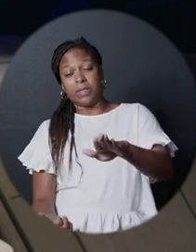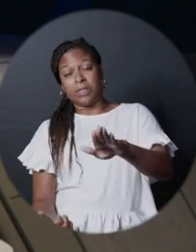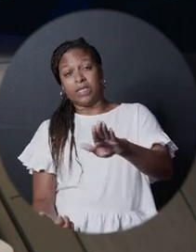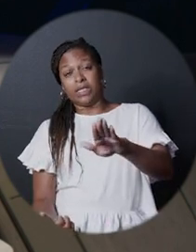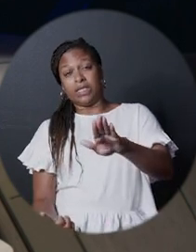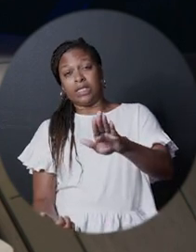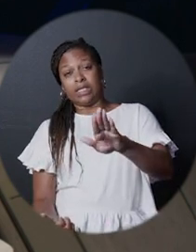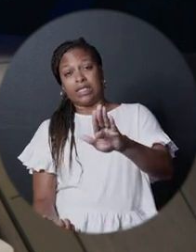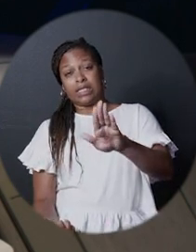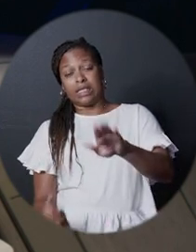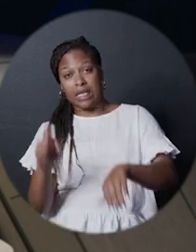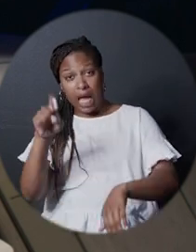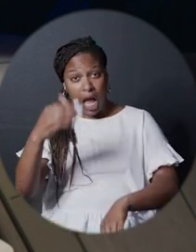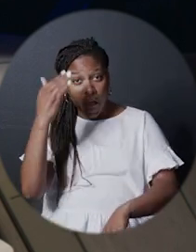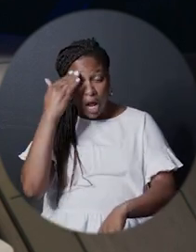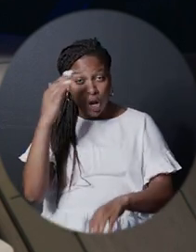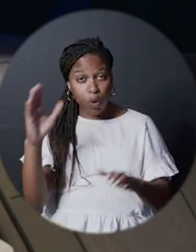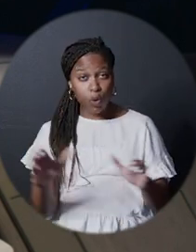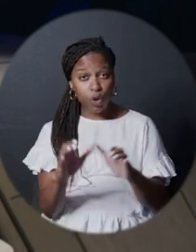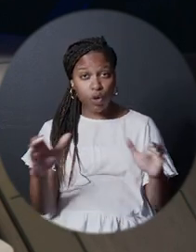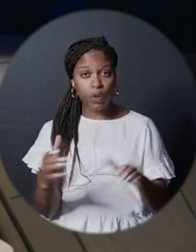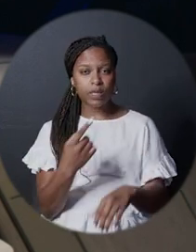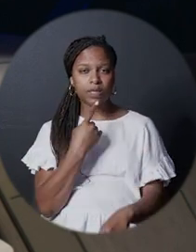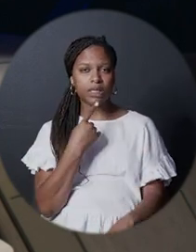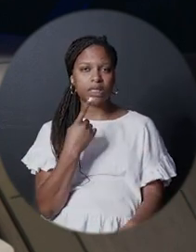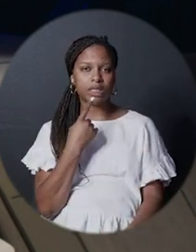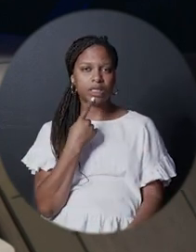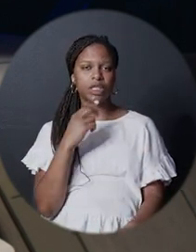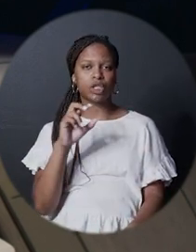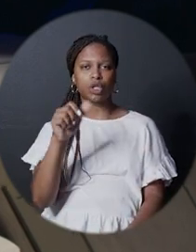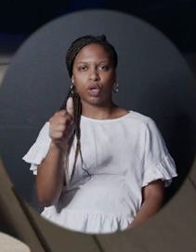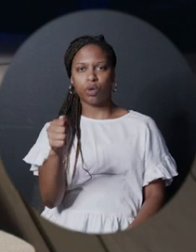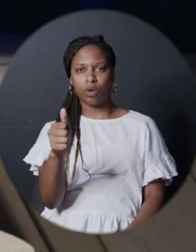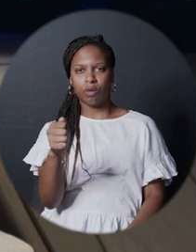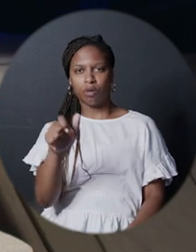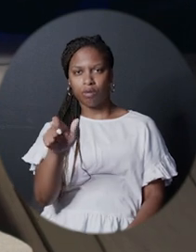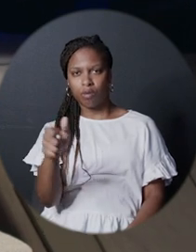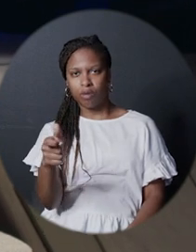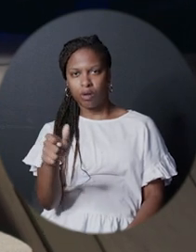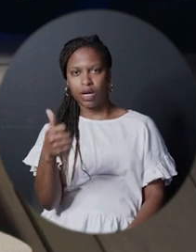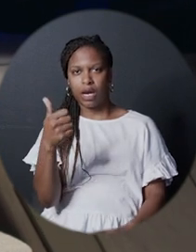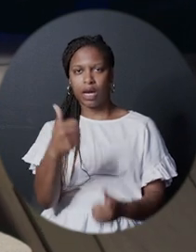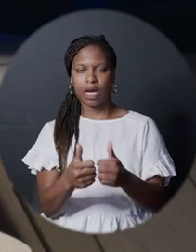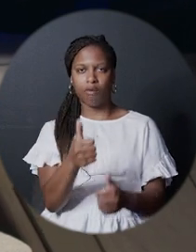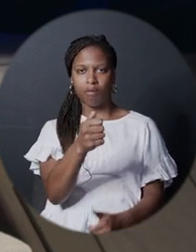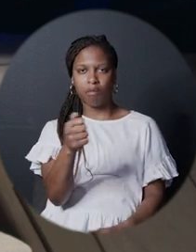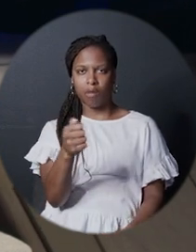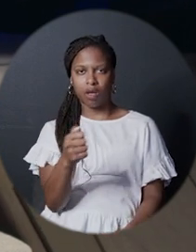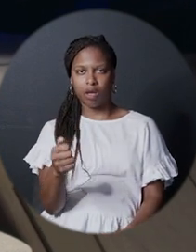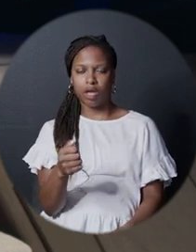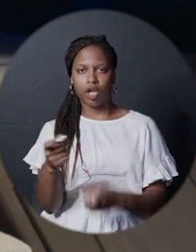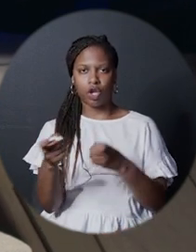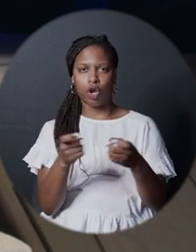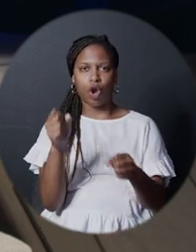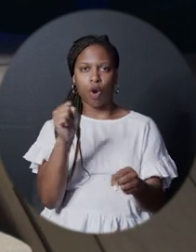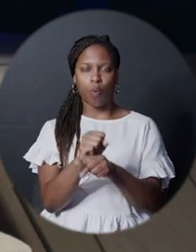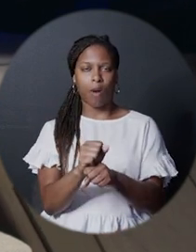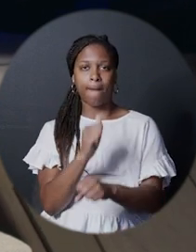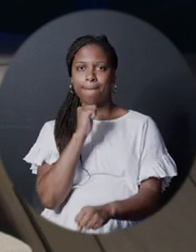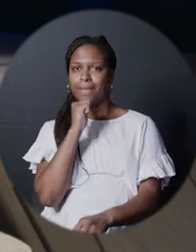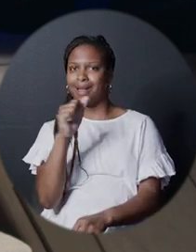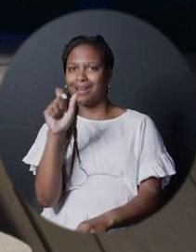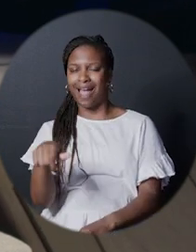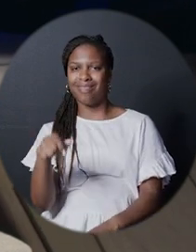needed to be because I needed to prove to myself that I knew what to do. And so they said, it's a remote. Now watch this. Every button on the